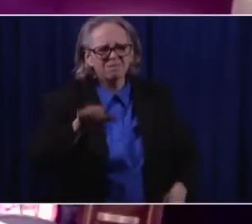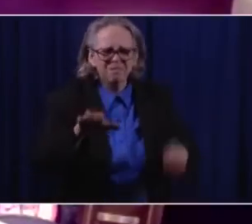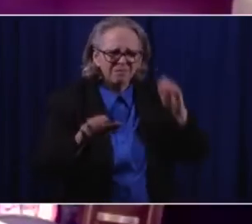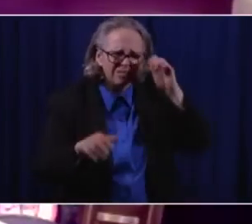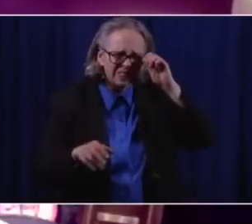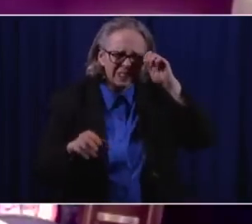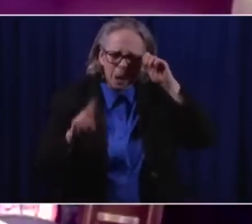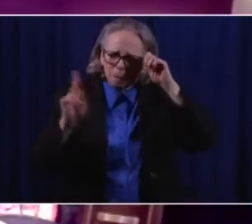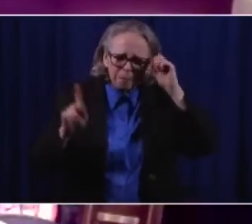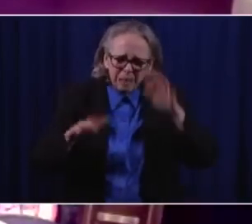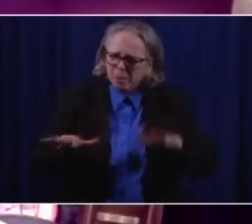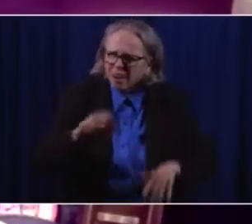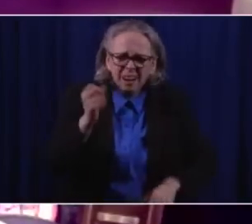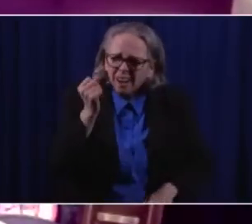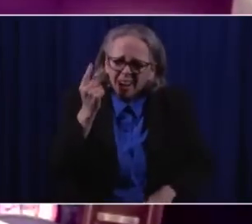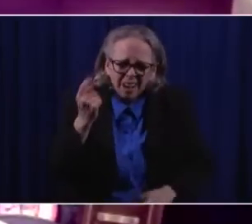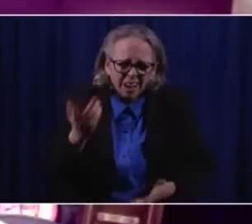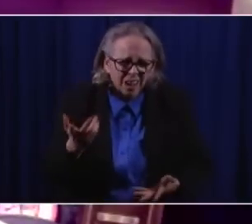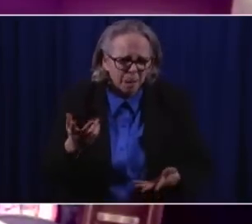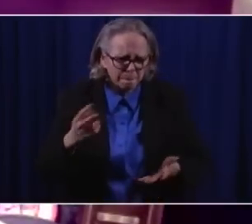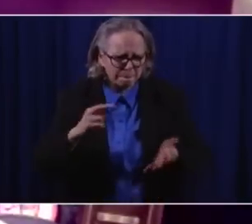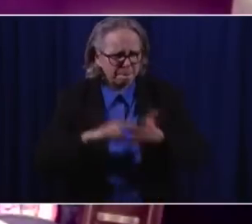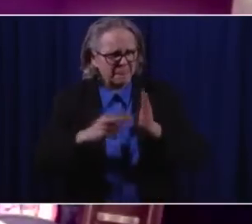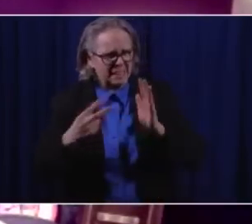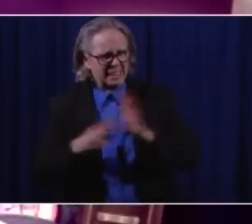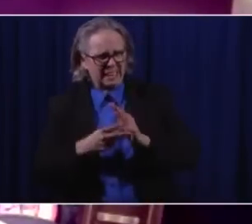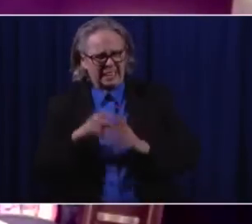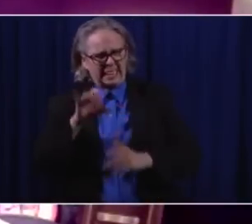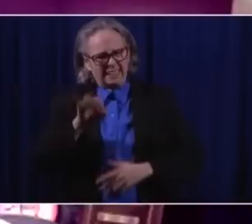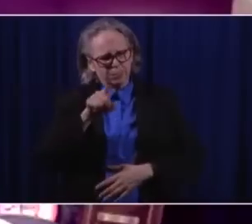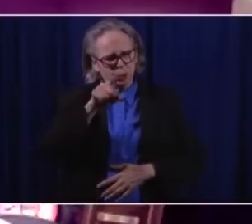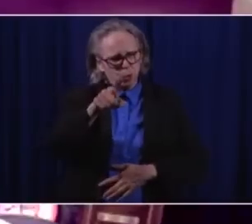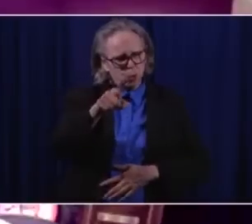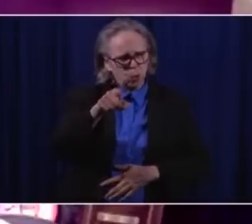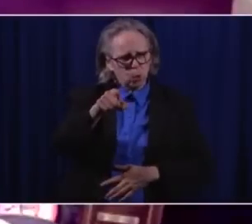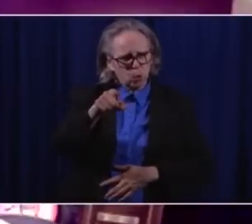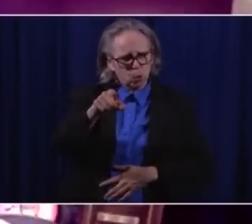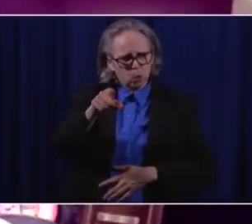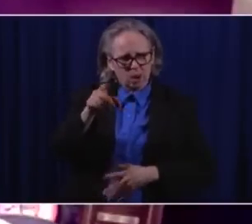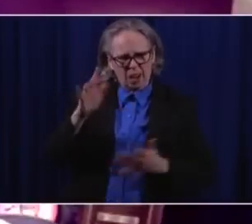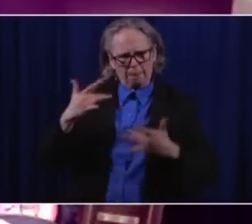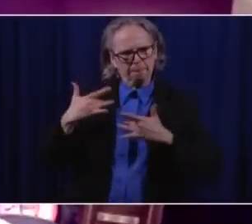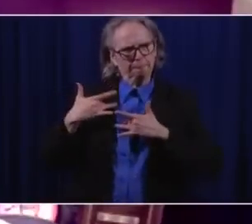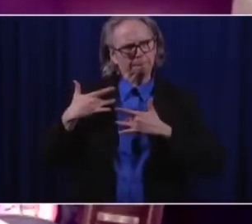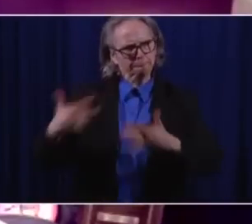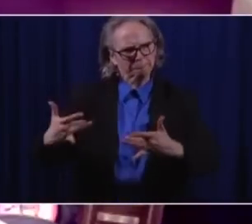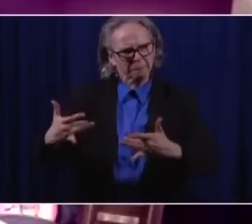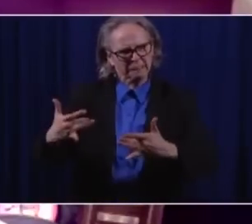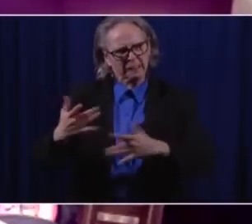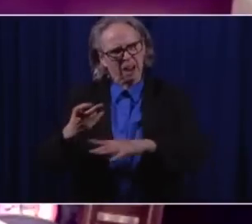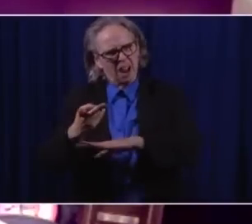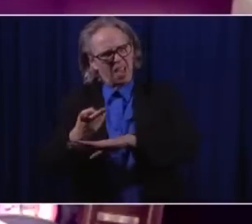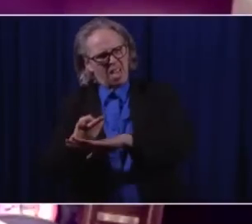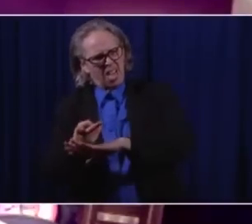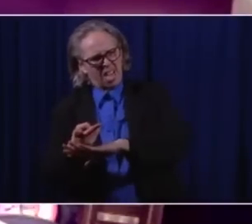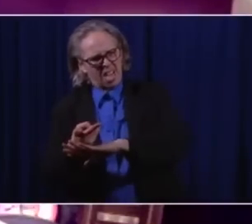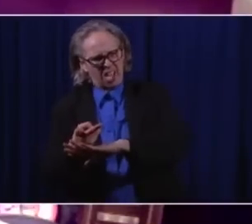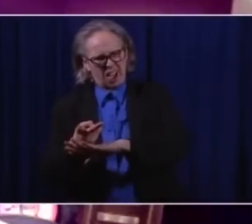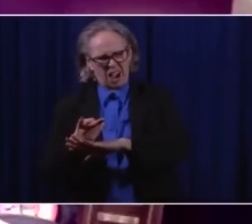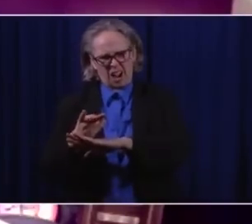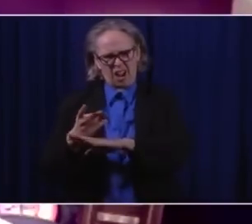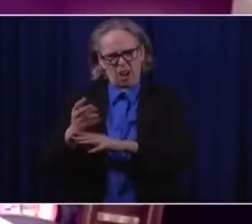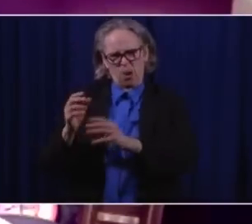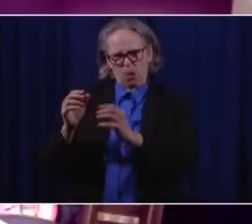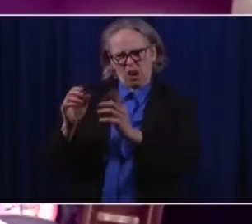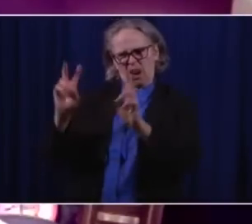when you prone a ventilator patient. And I don't say this to scare anyone, but as that gets described to me and what takes place,